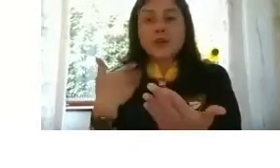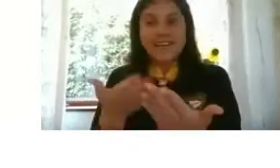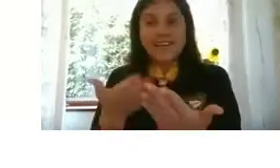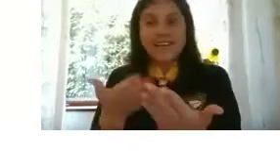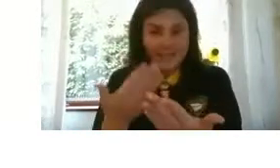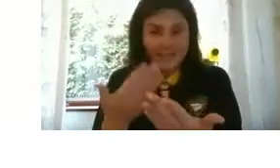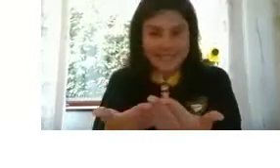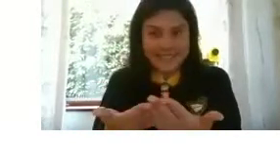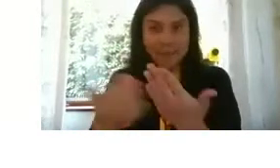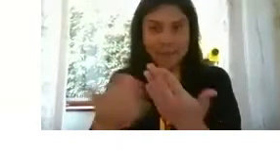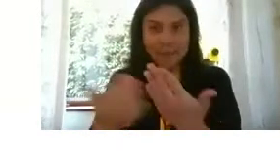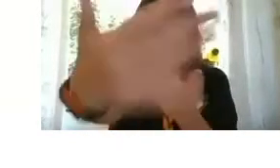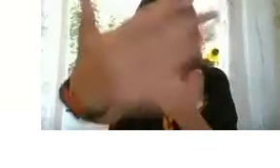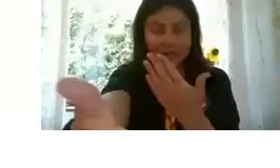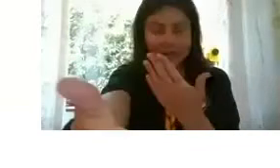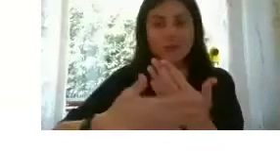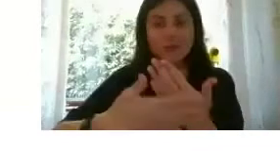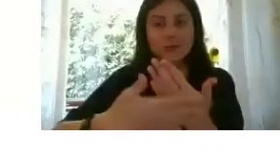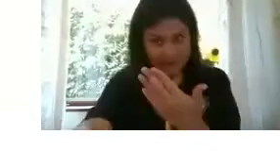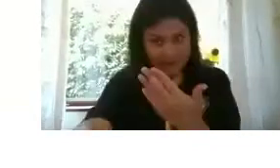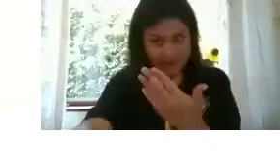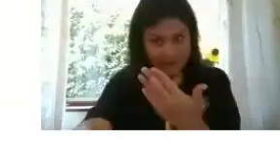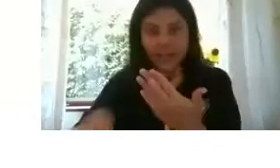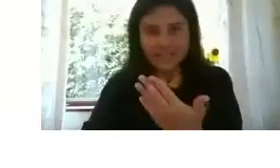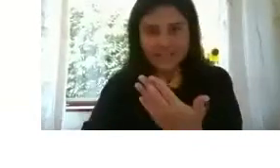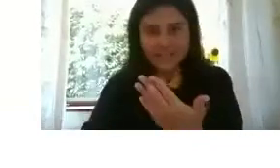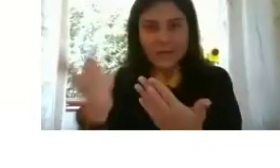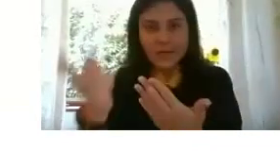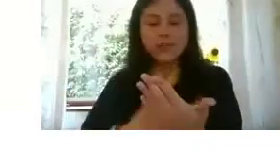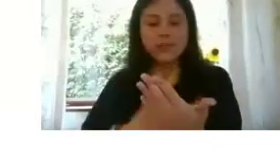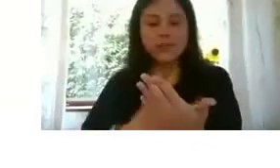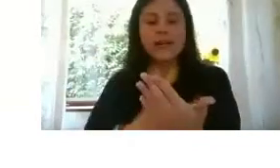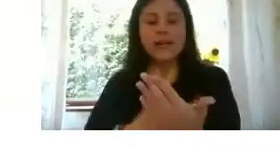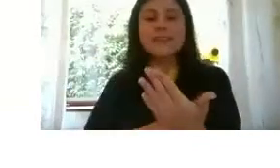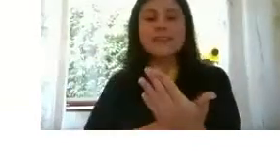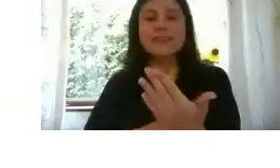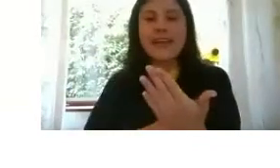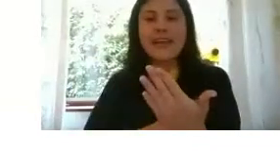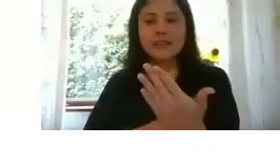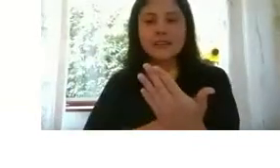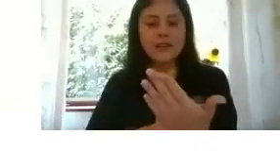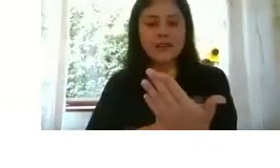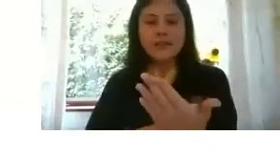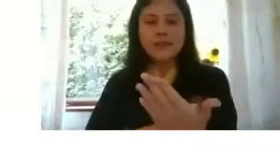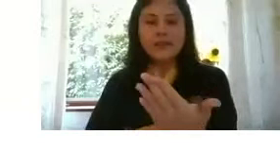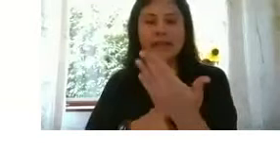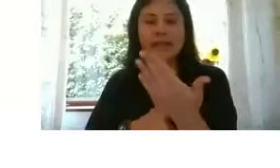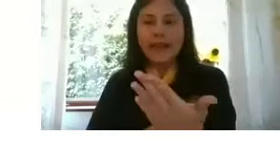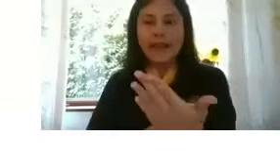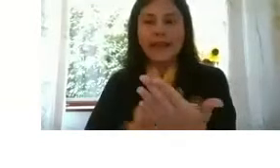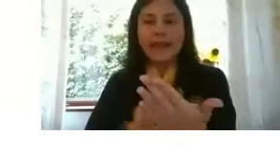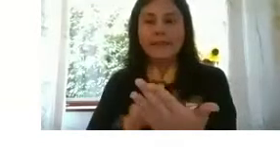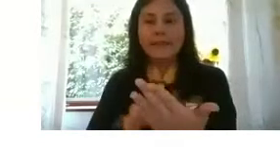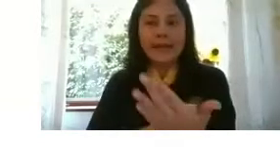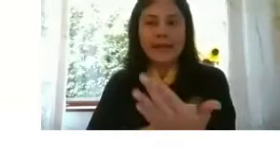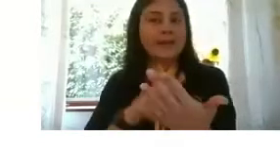You can see it better, but the other person, especially if it's a beginner, cannot see because you're hiding the L. So I could be doing an L, an M,